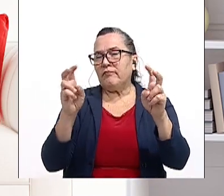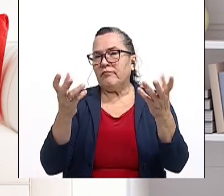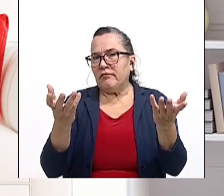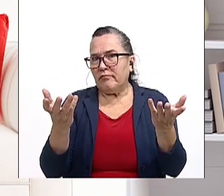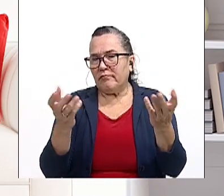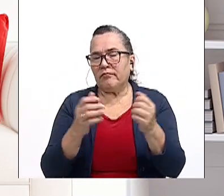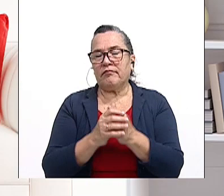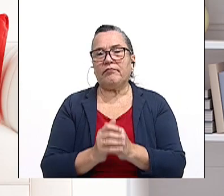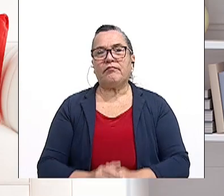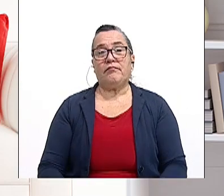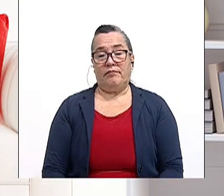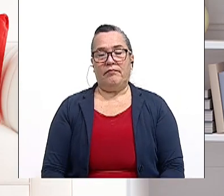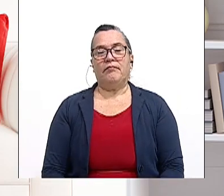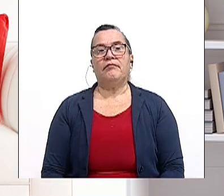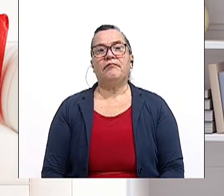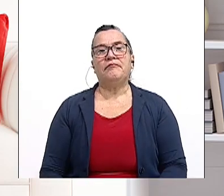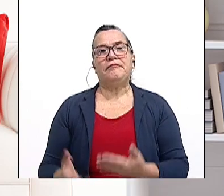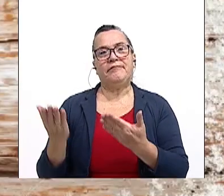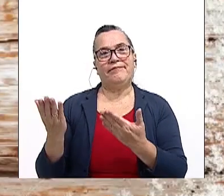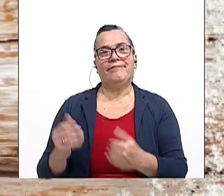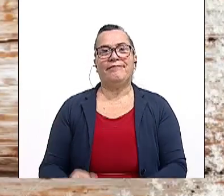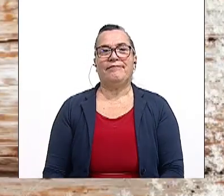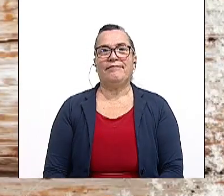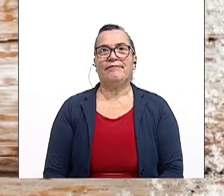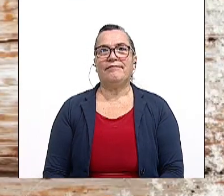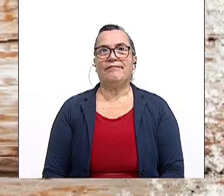going to do today? Okay, so let's see.